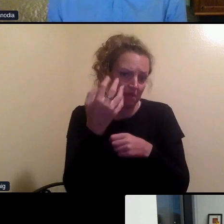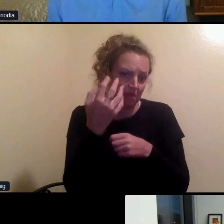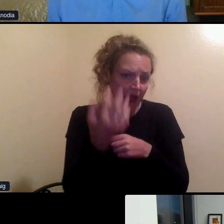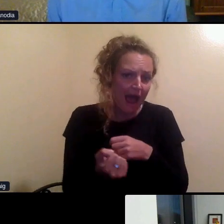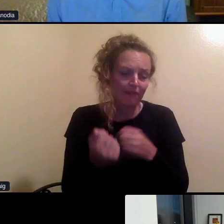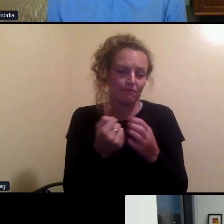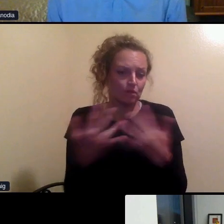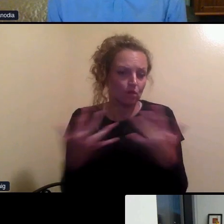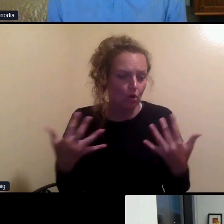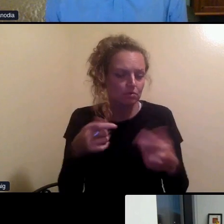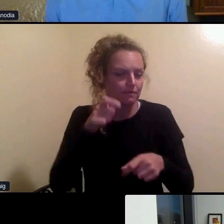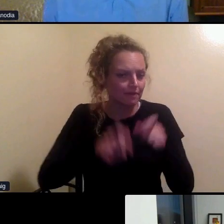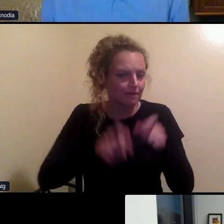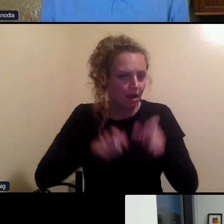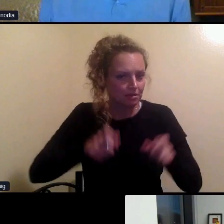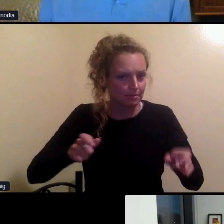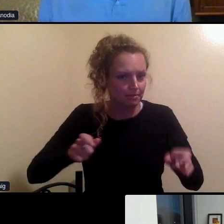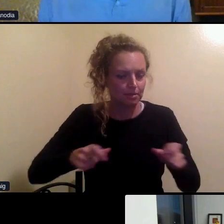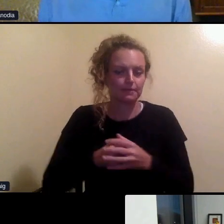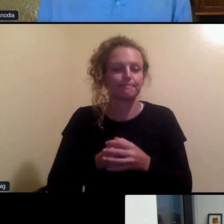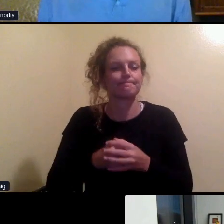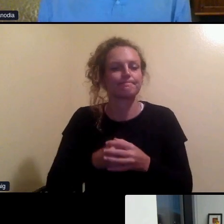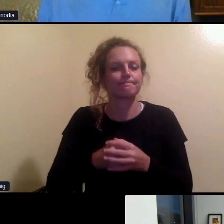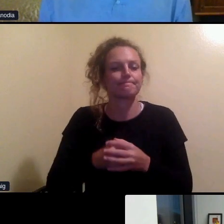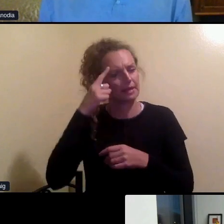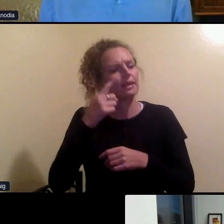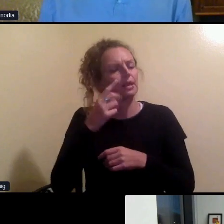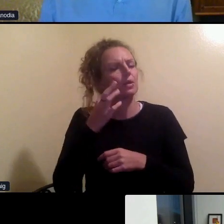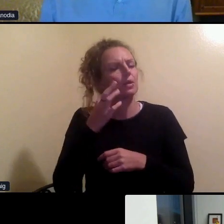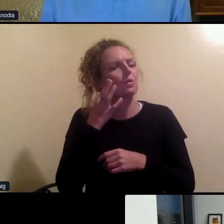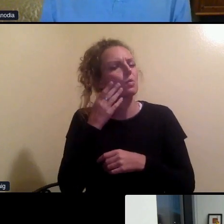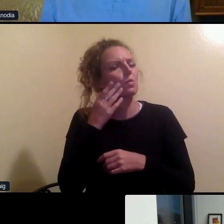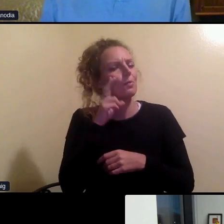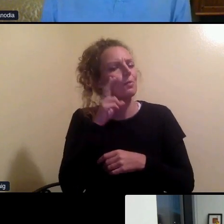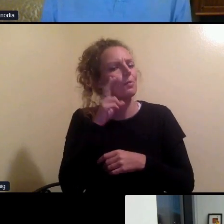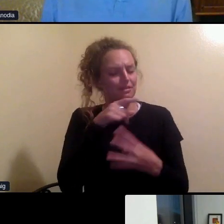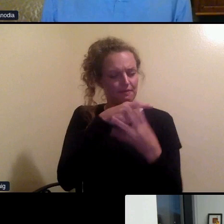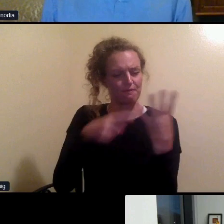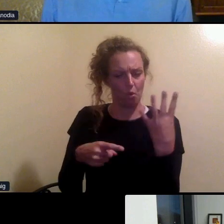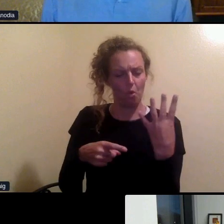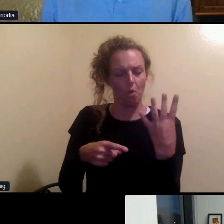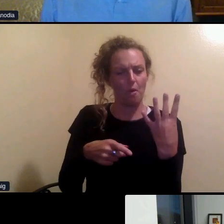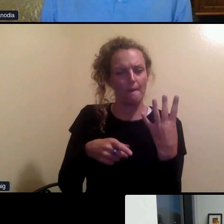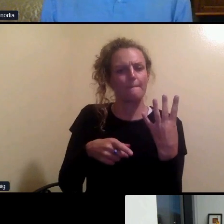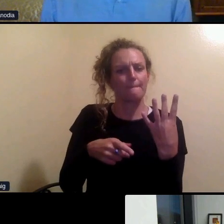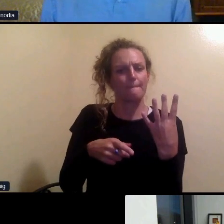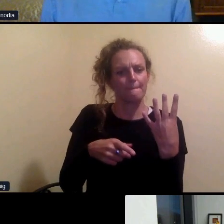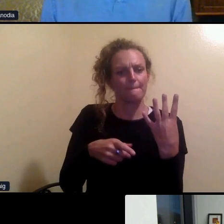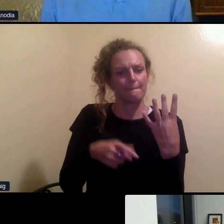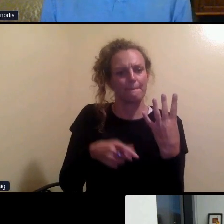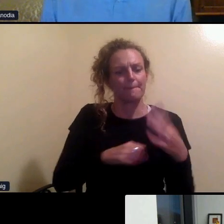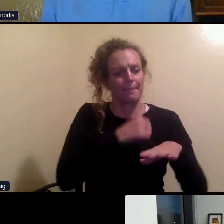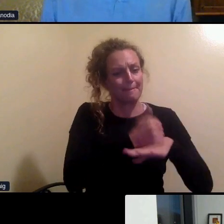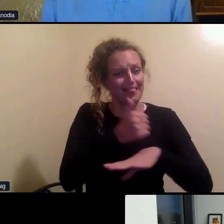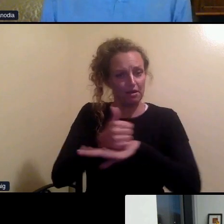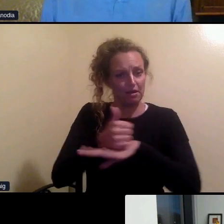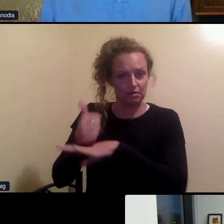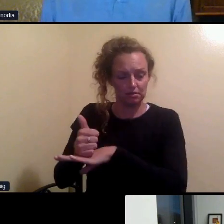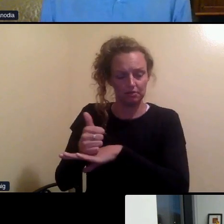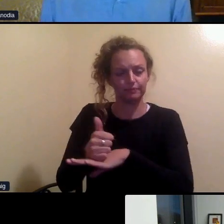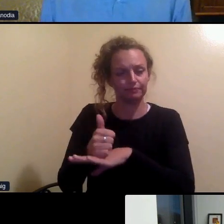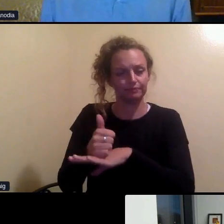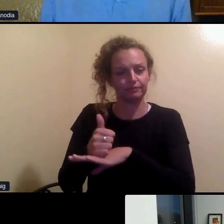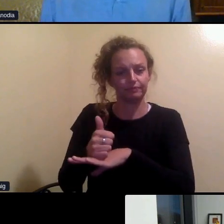that as long as we see these four pillars, doing the connection between innovation and sustainability, changing the focus to your client,